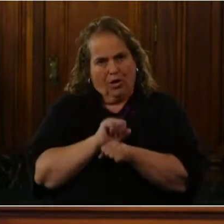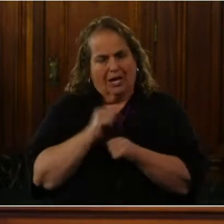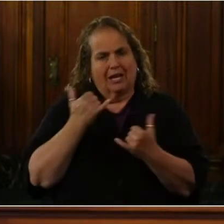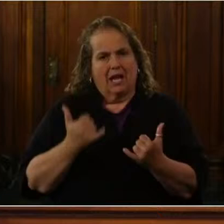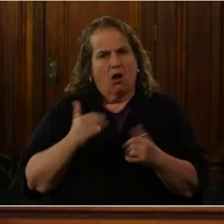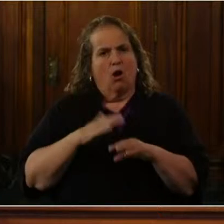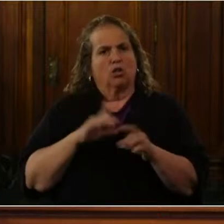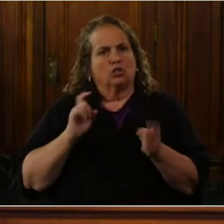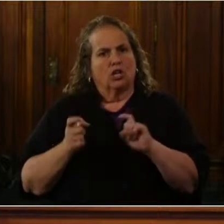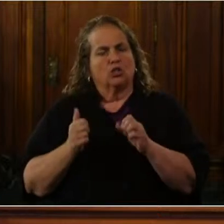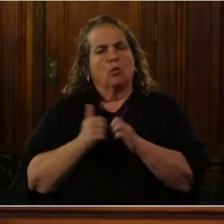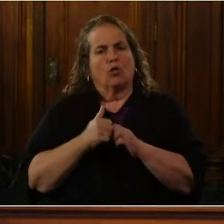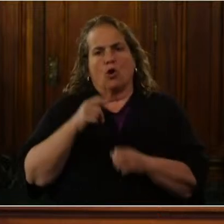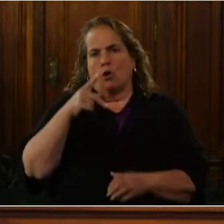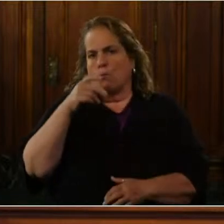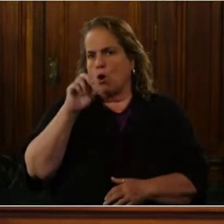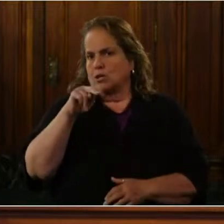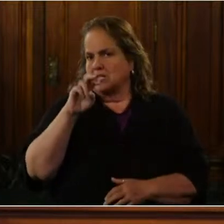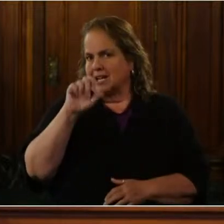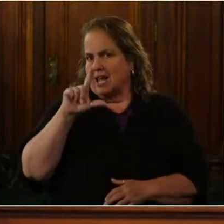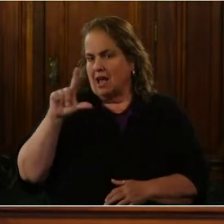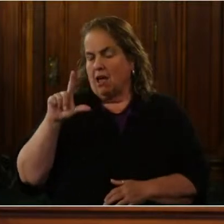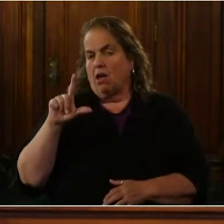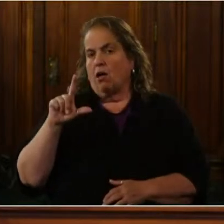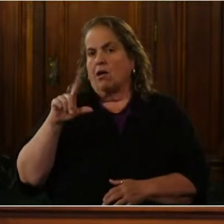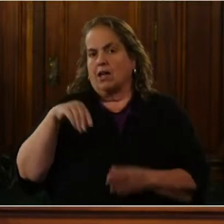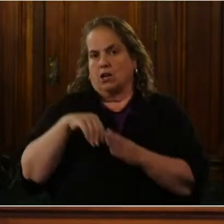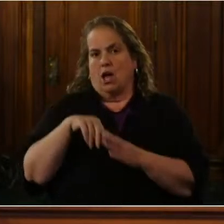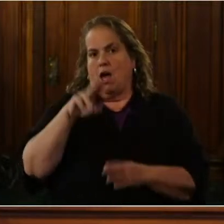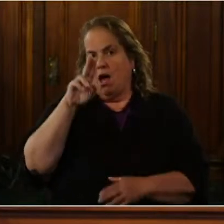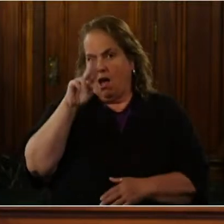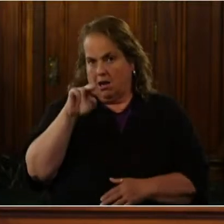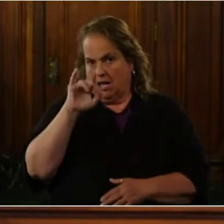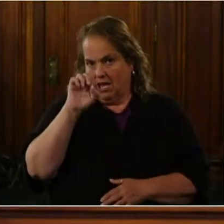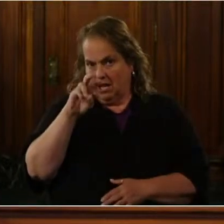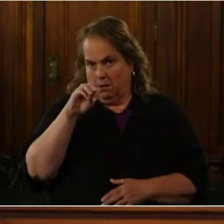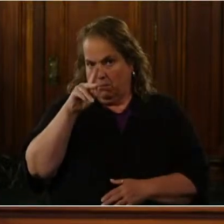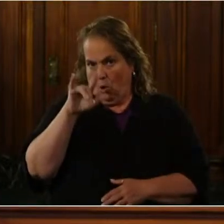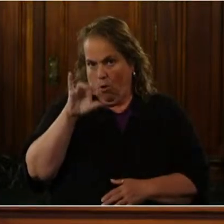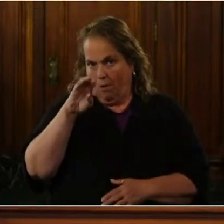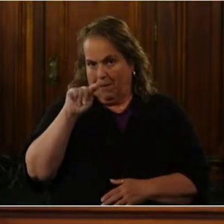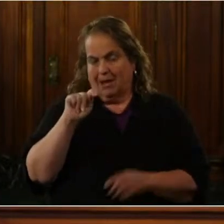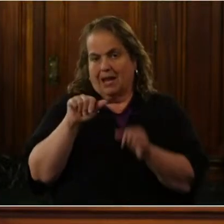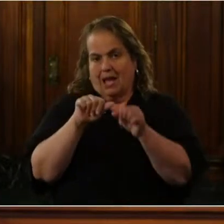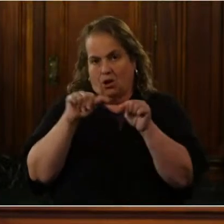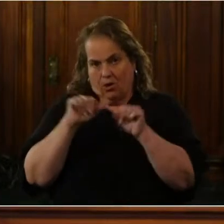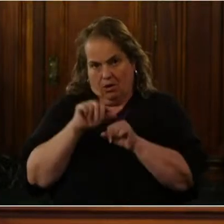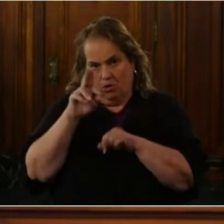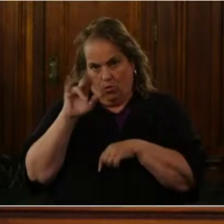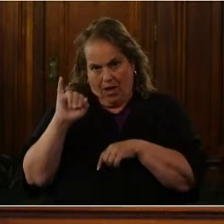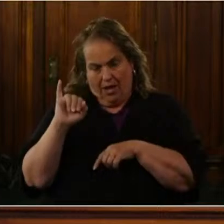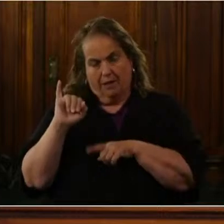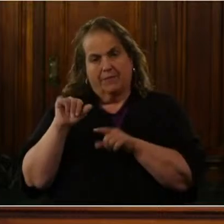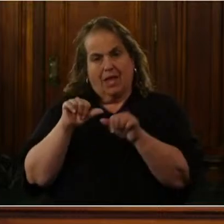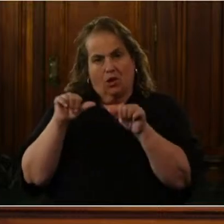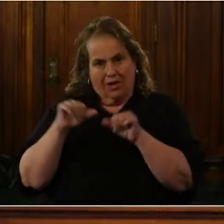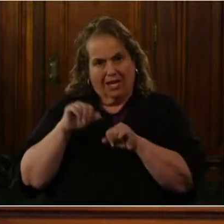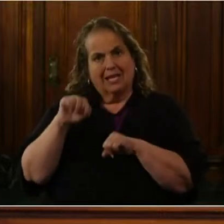personnel in UI, that's the unemployment area. We want to make